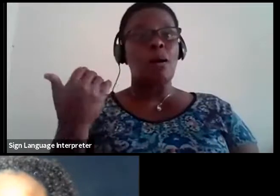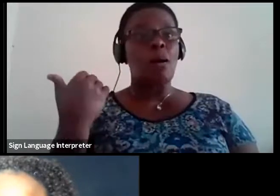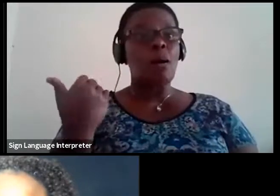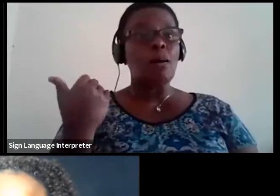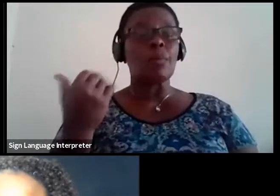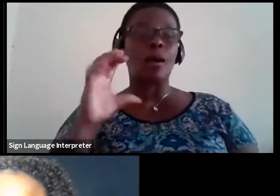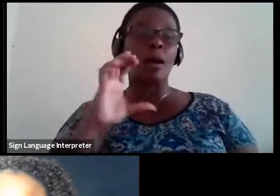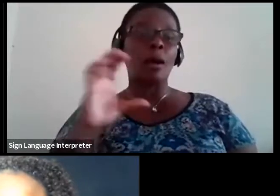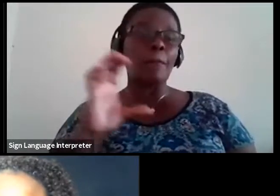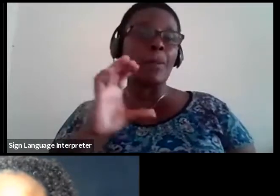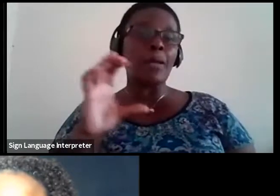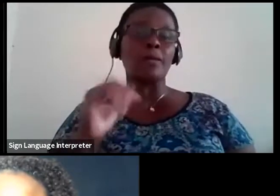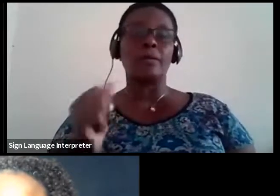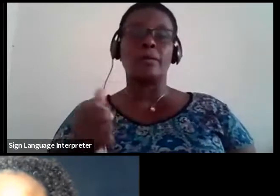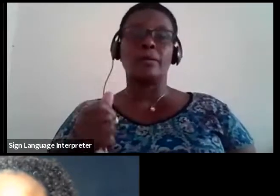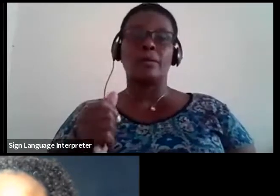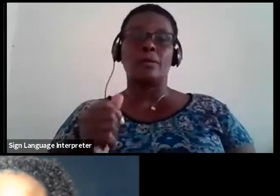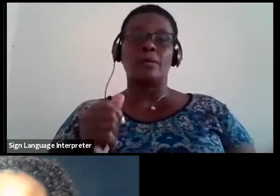get